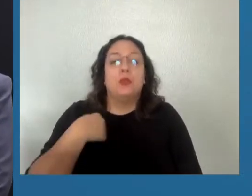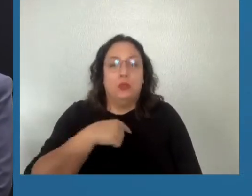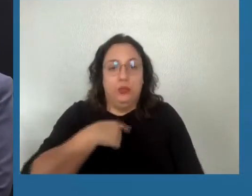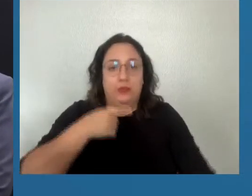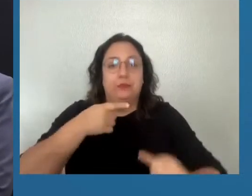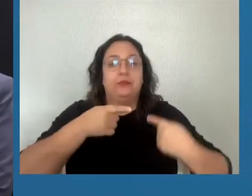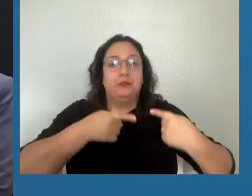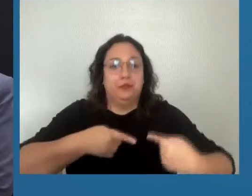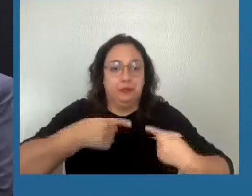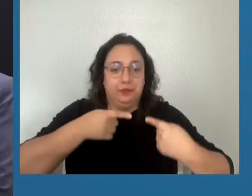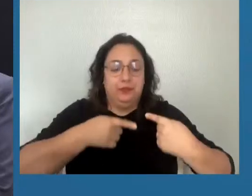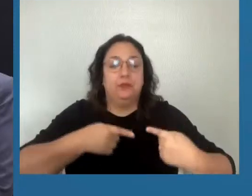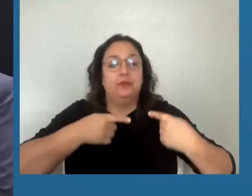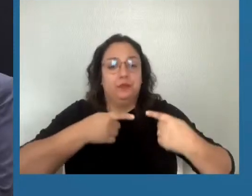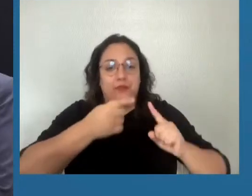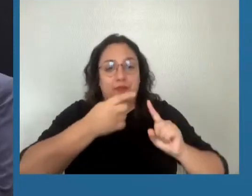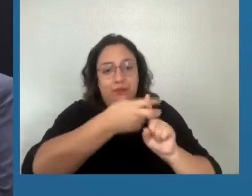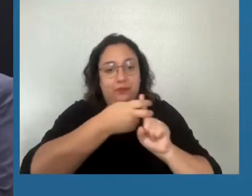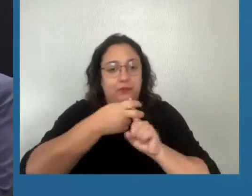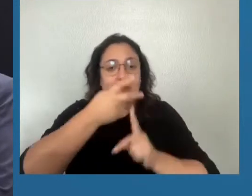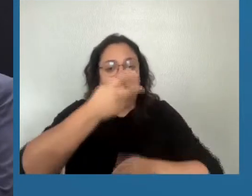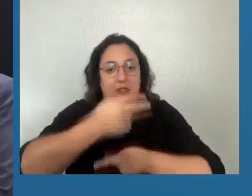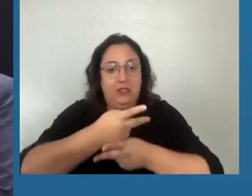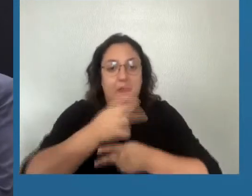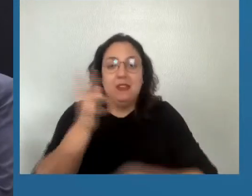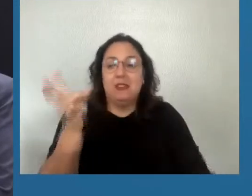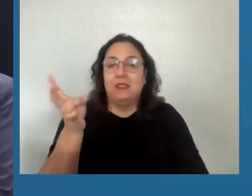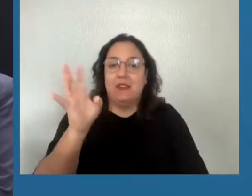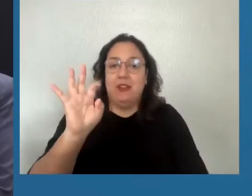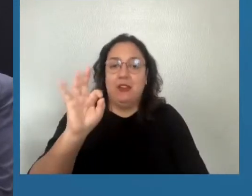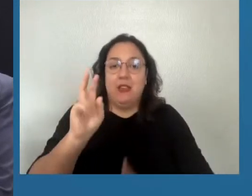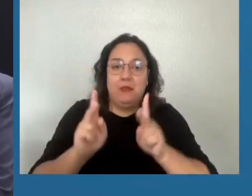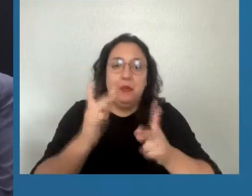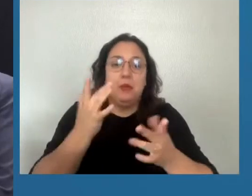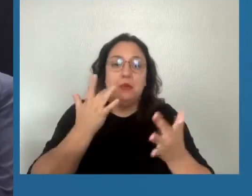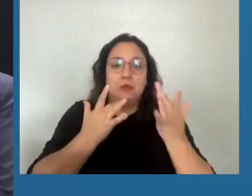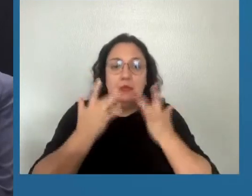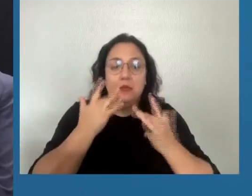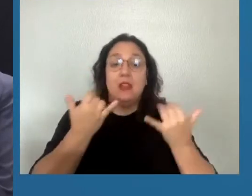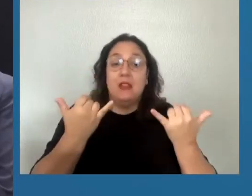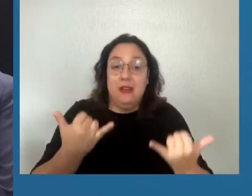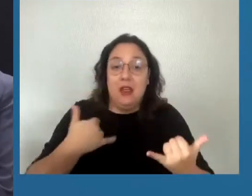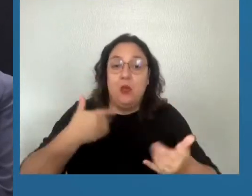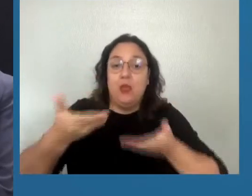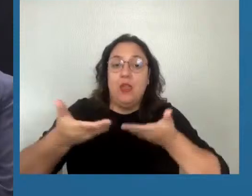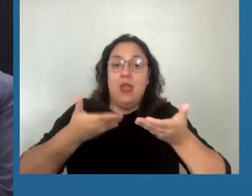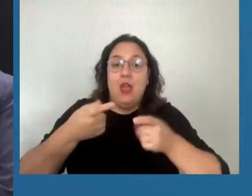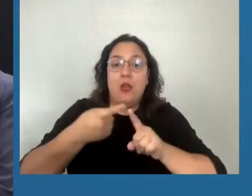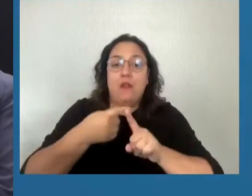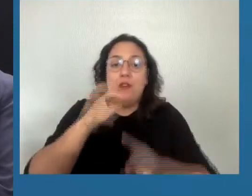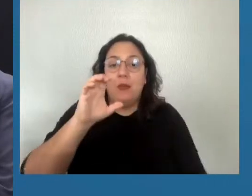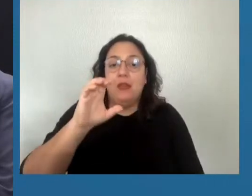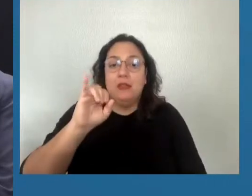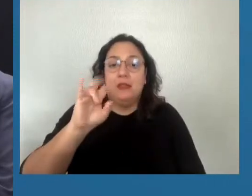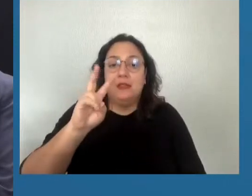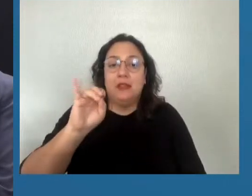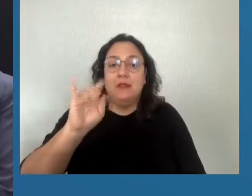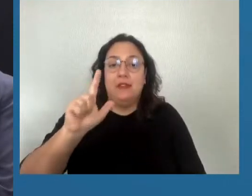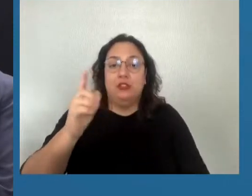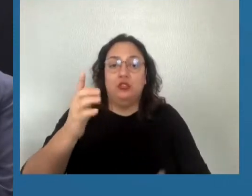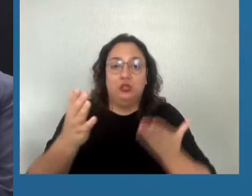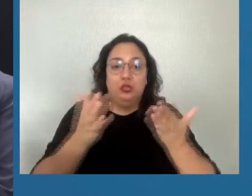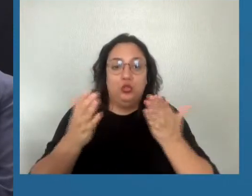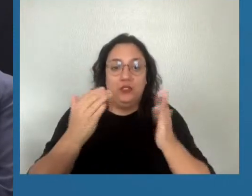people short. We are currently hiring off of the civil service test that we have active right now. We also have an